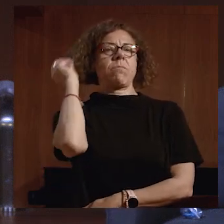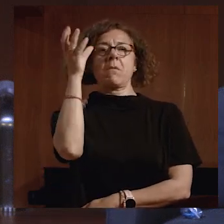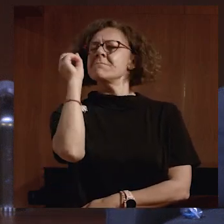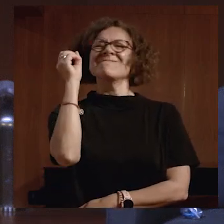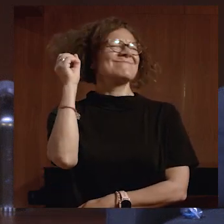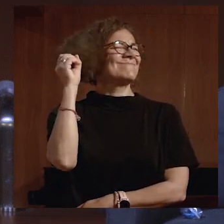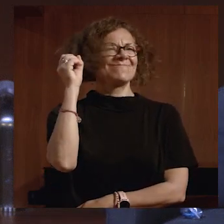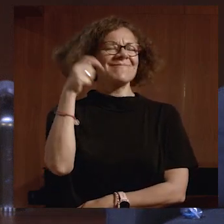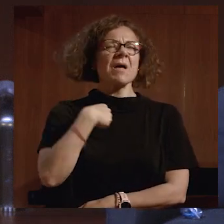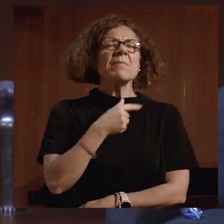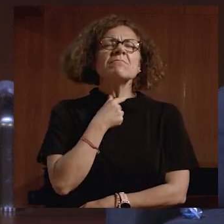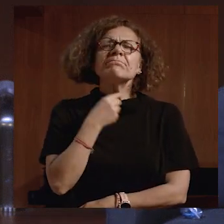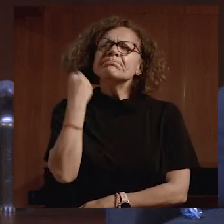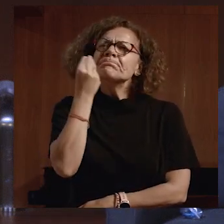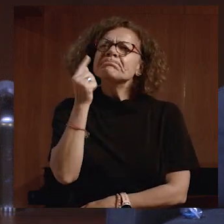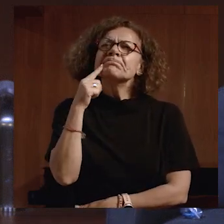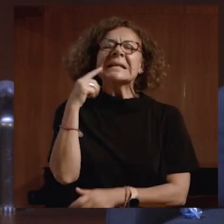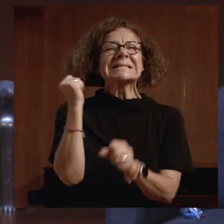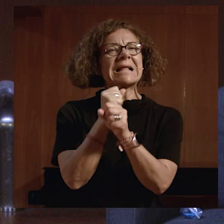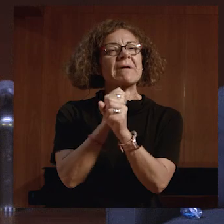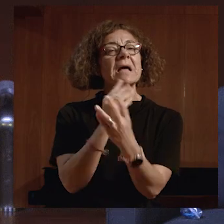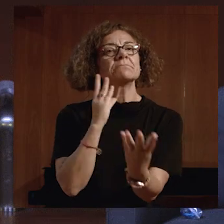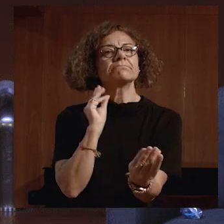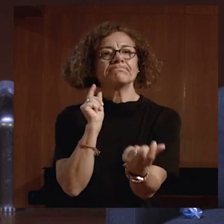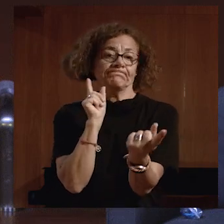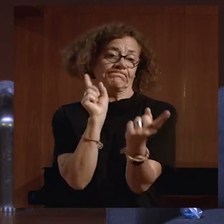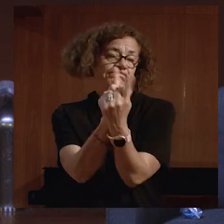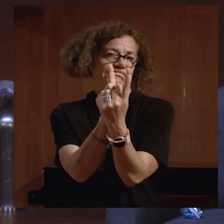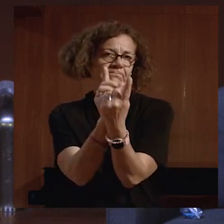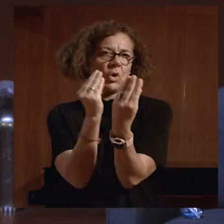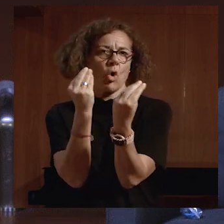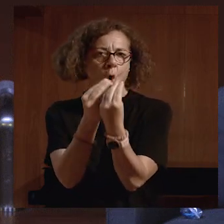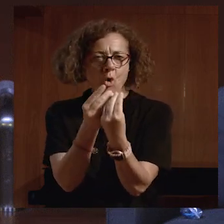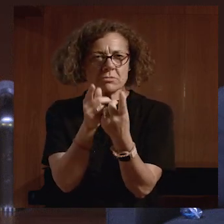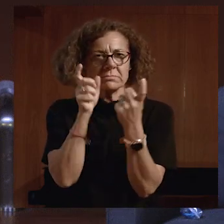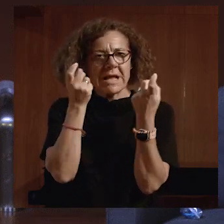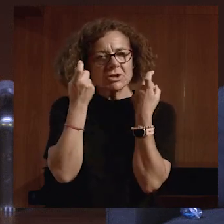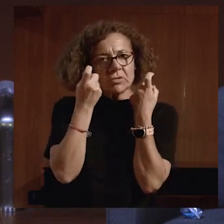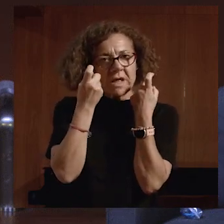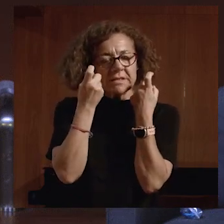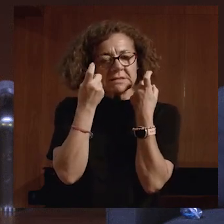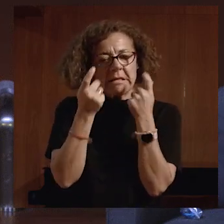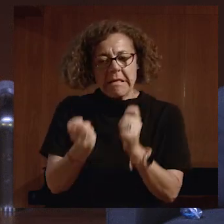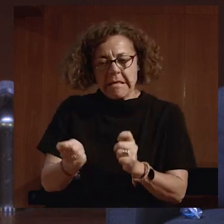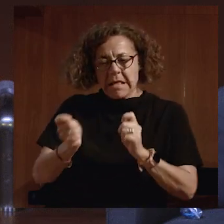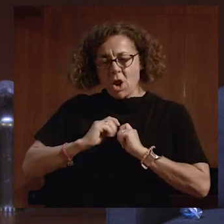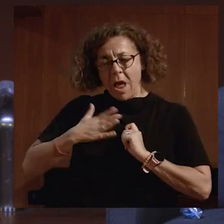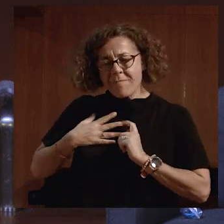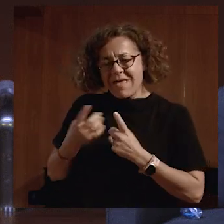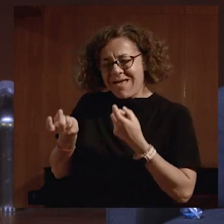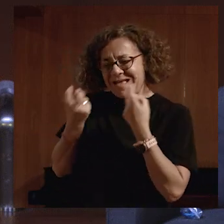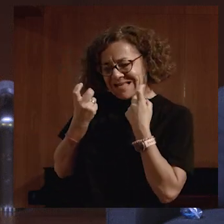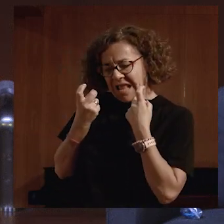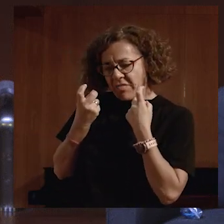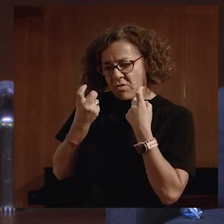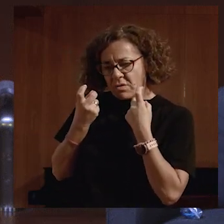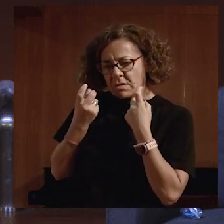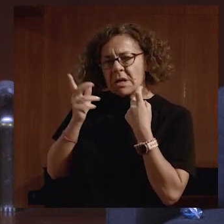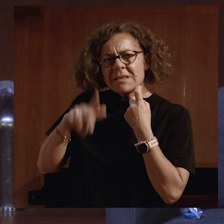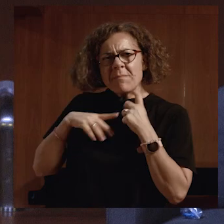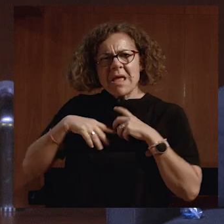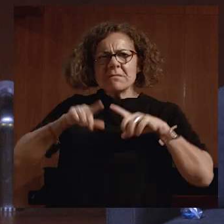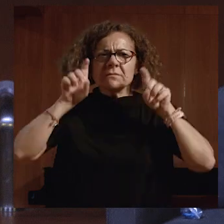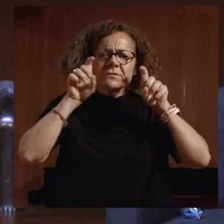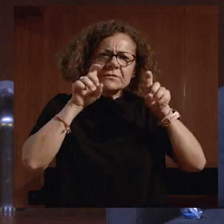back, not just giving back what I'd learned, but actually realizing that for myself, that's when teaching and working with people,